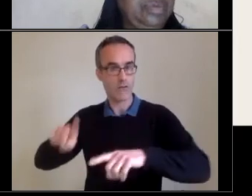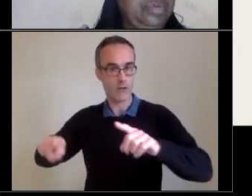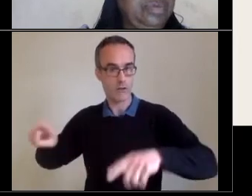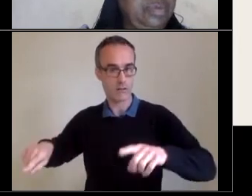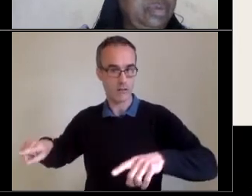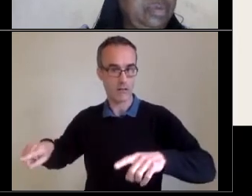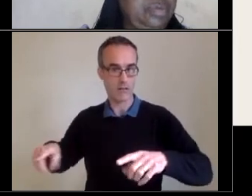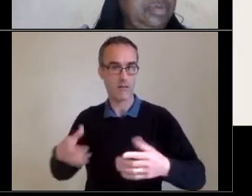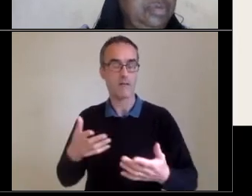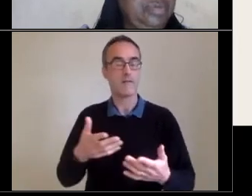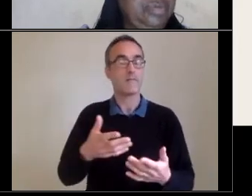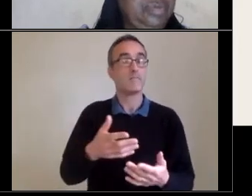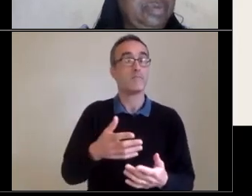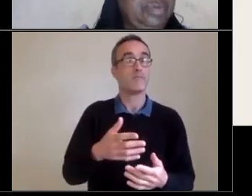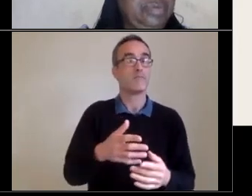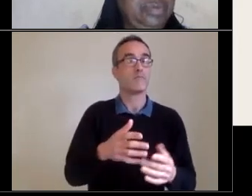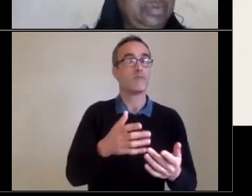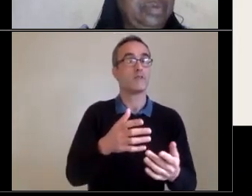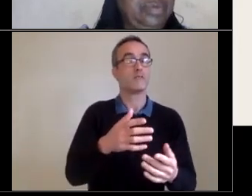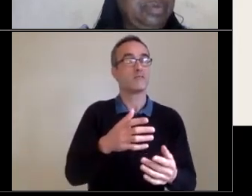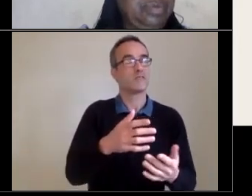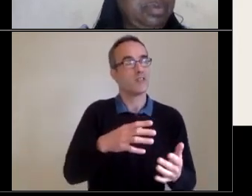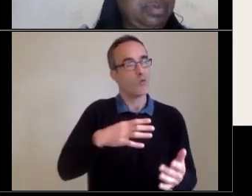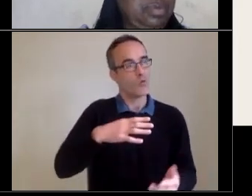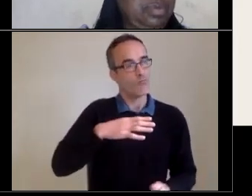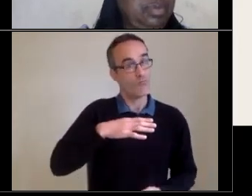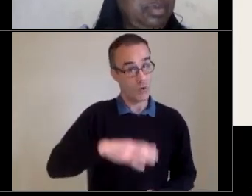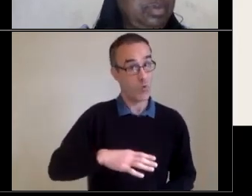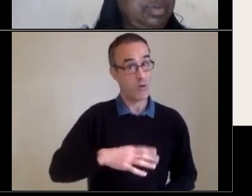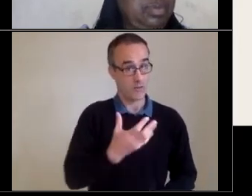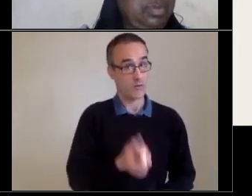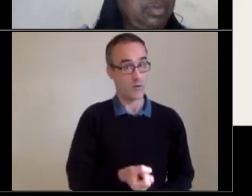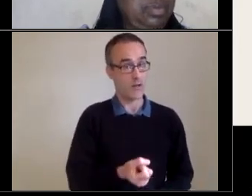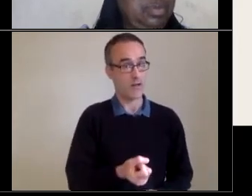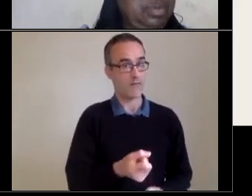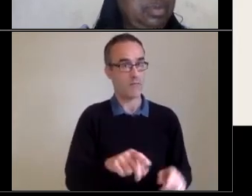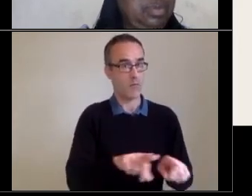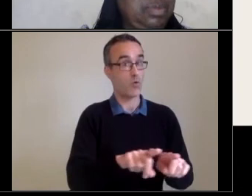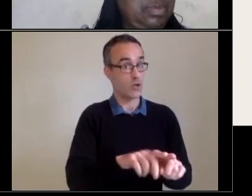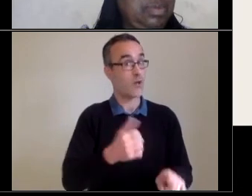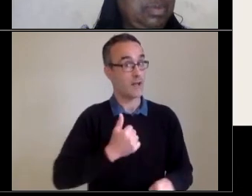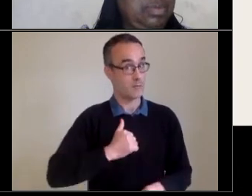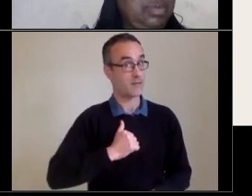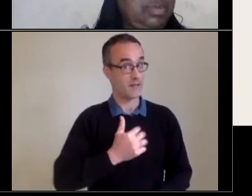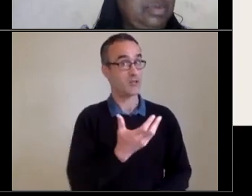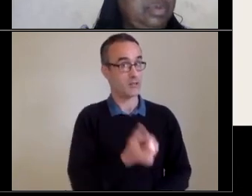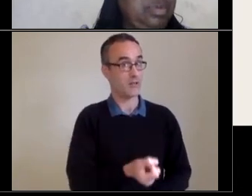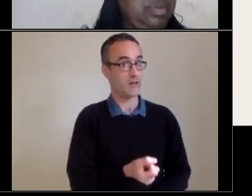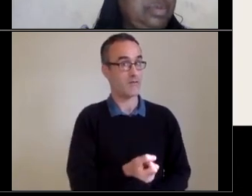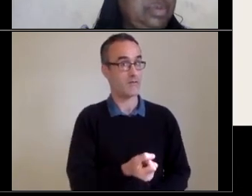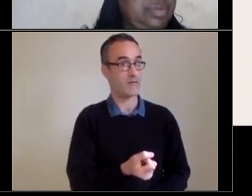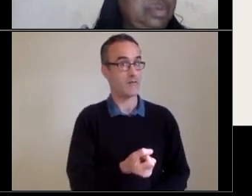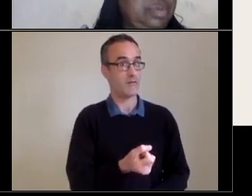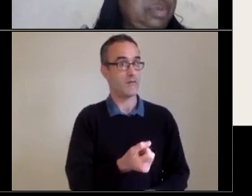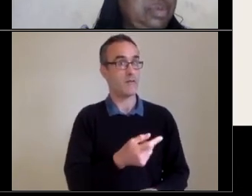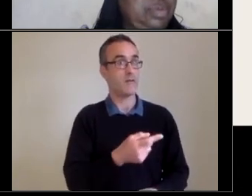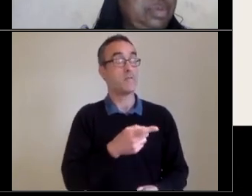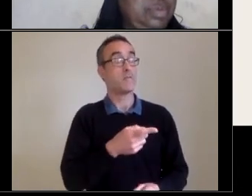point, some requirements and expectations. And to be able to get to that, they will need the voices